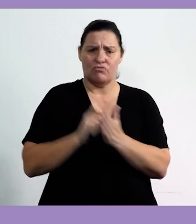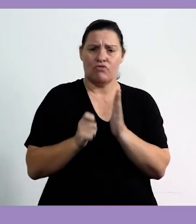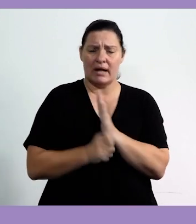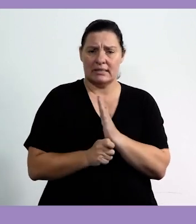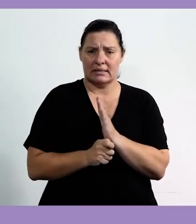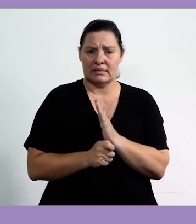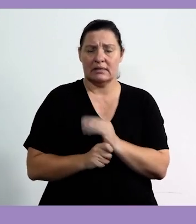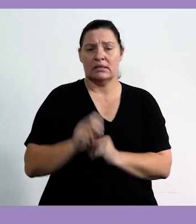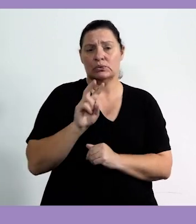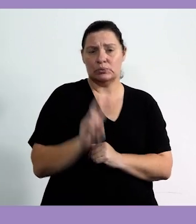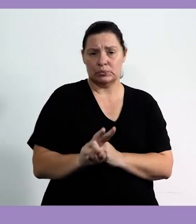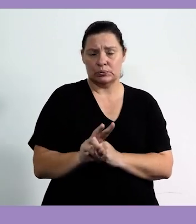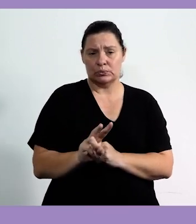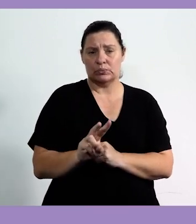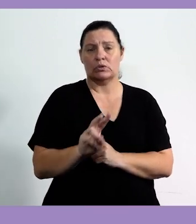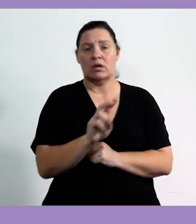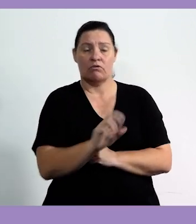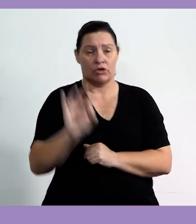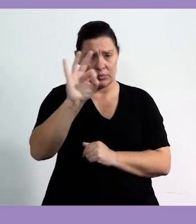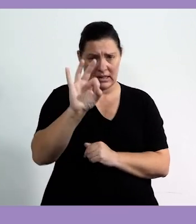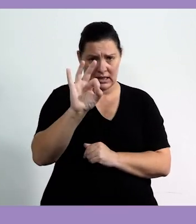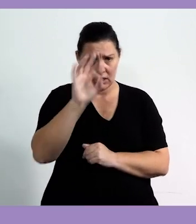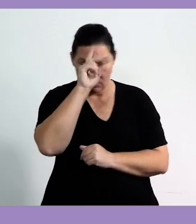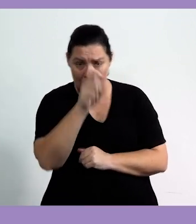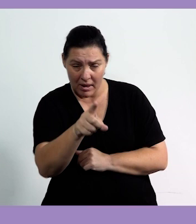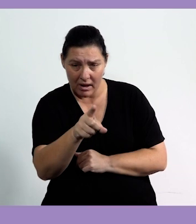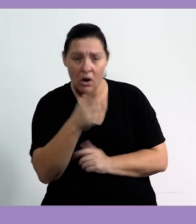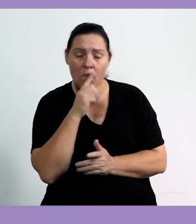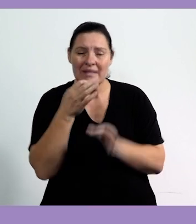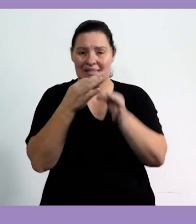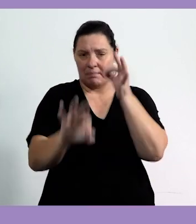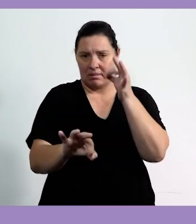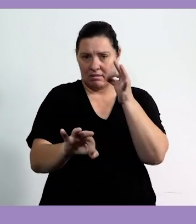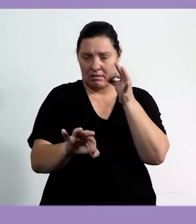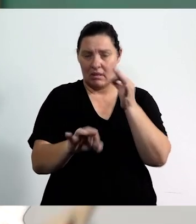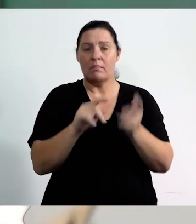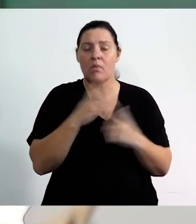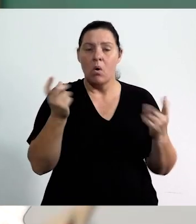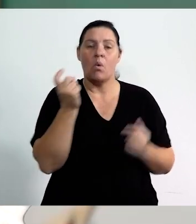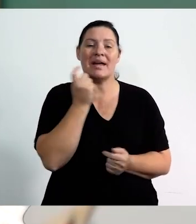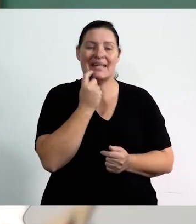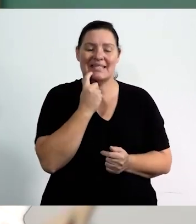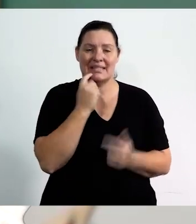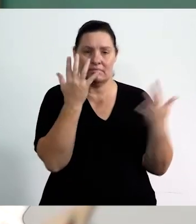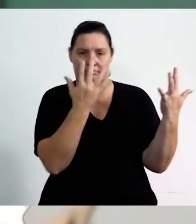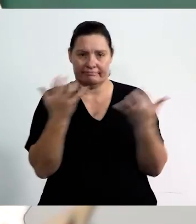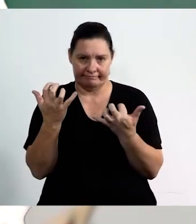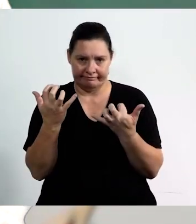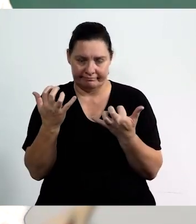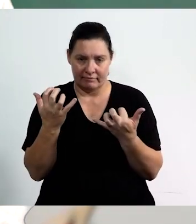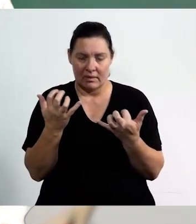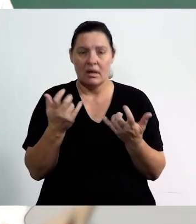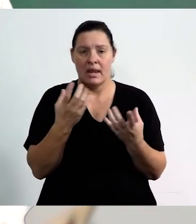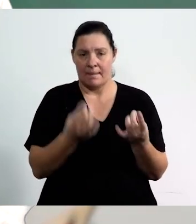be written as 2 to the exponent 3. Remember, we are simplifying this so that it can be easier for us